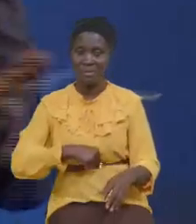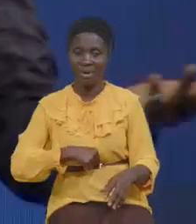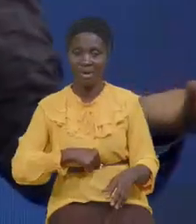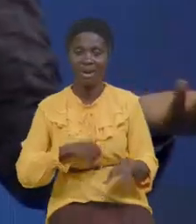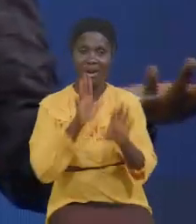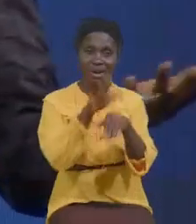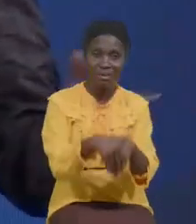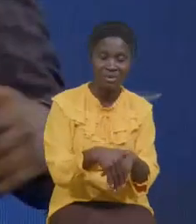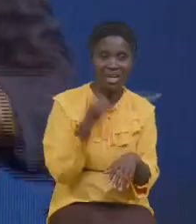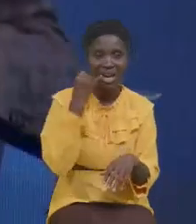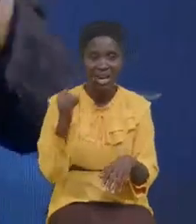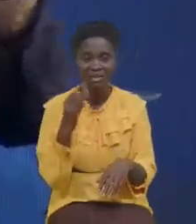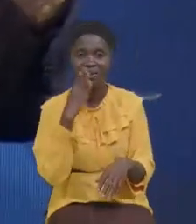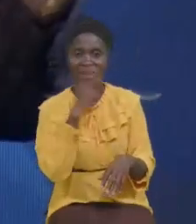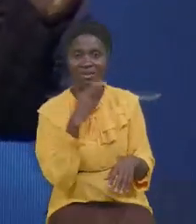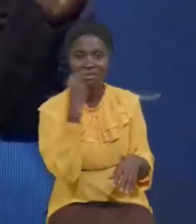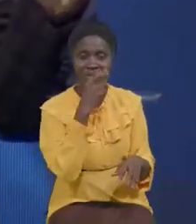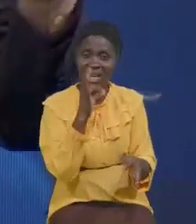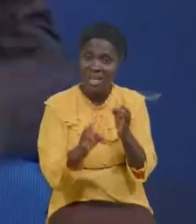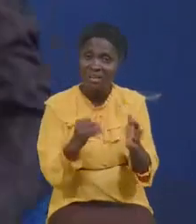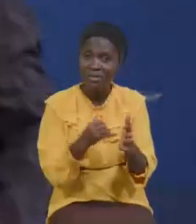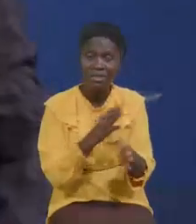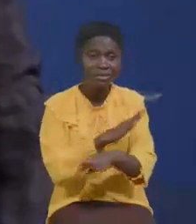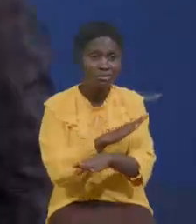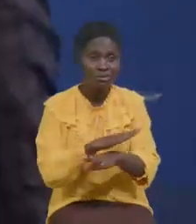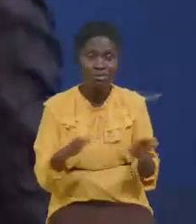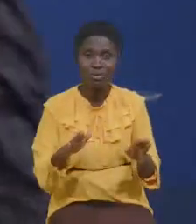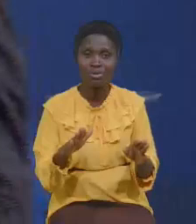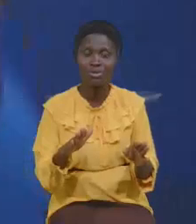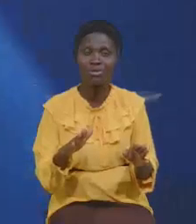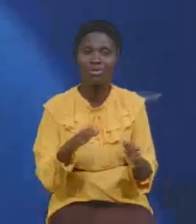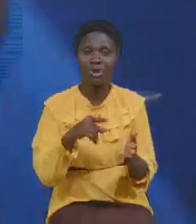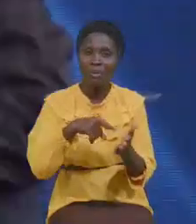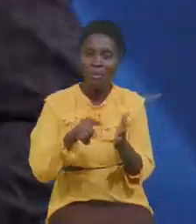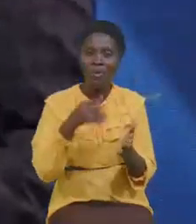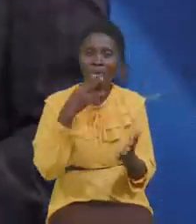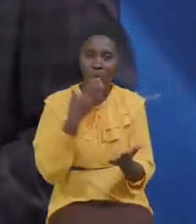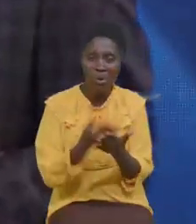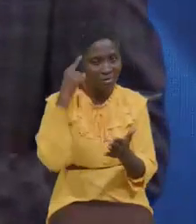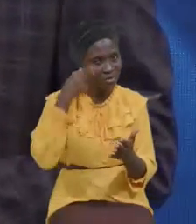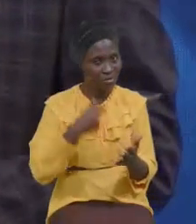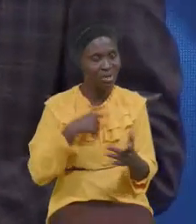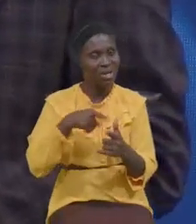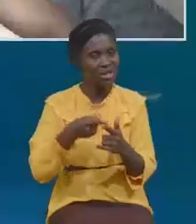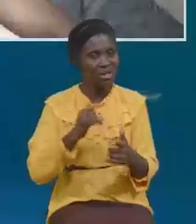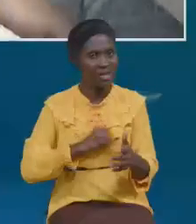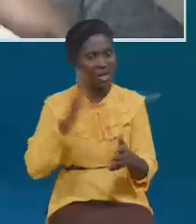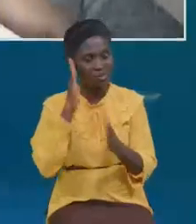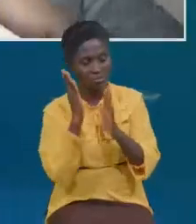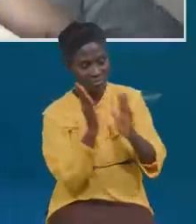the evil speaking, if they didn't pay me, I will lay them aside. That's what you do